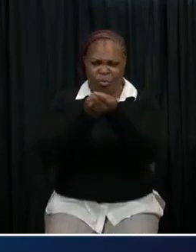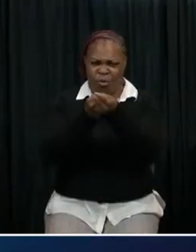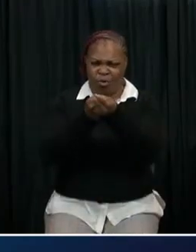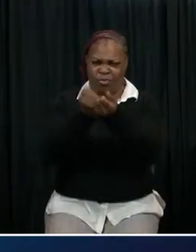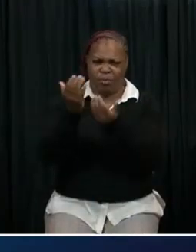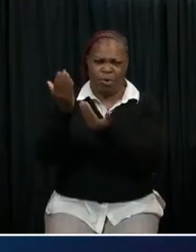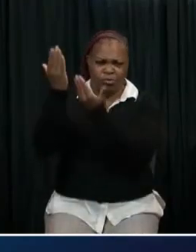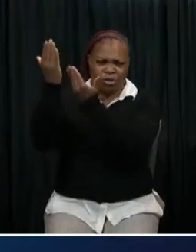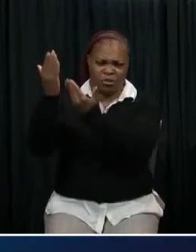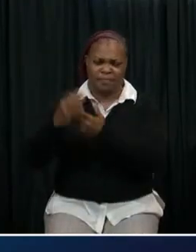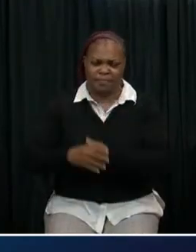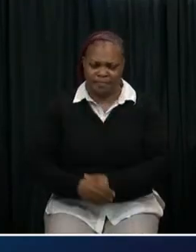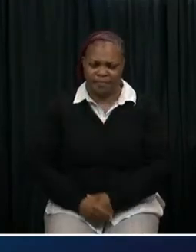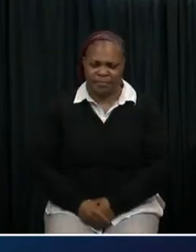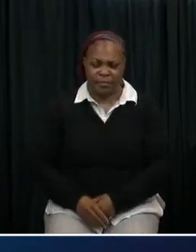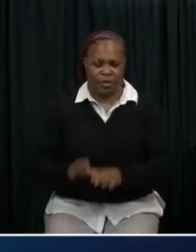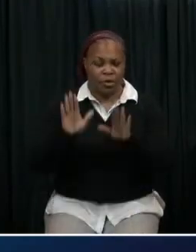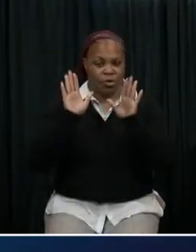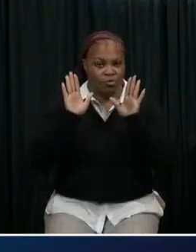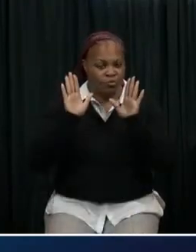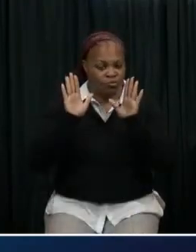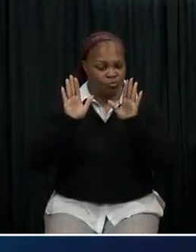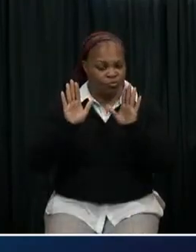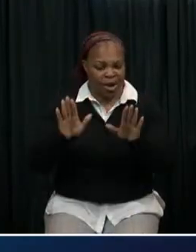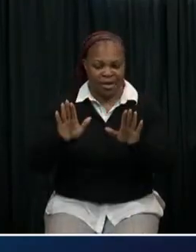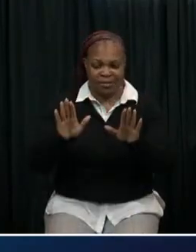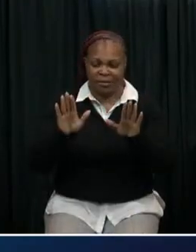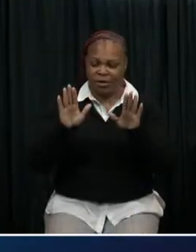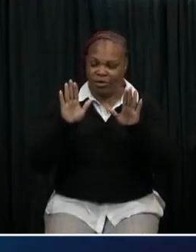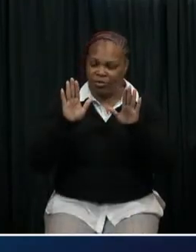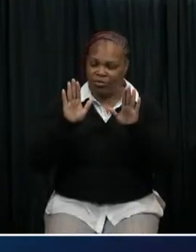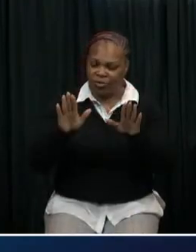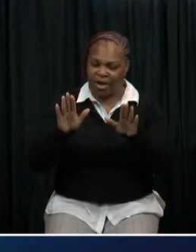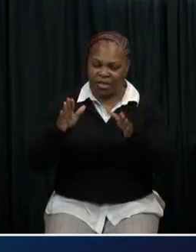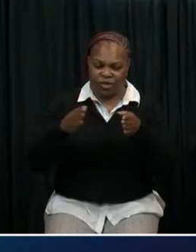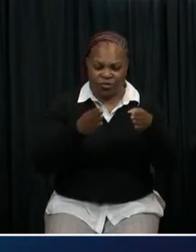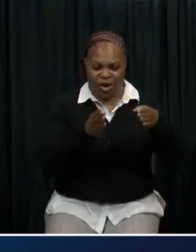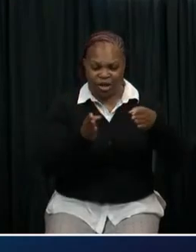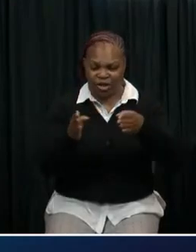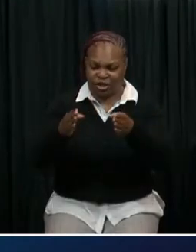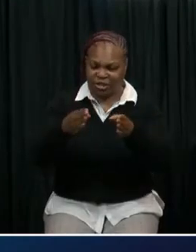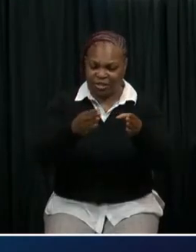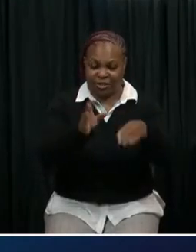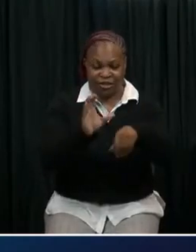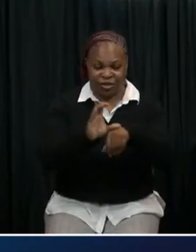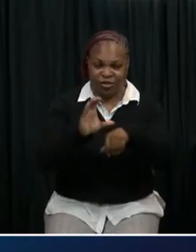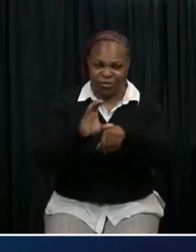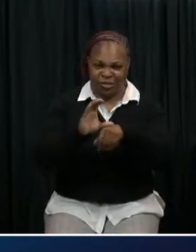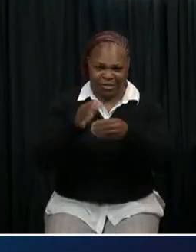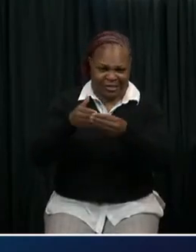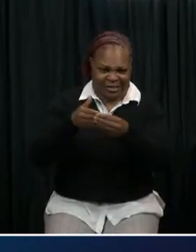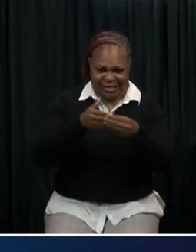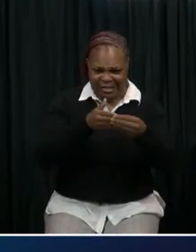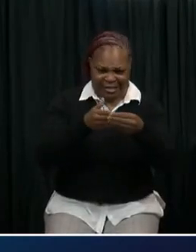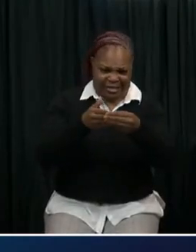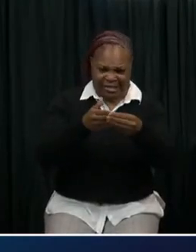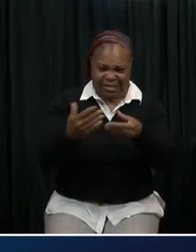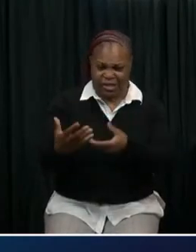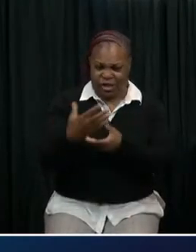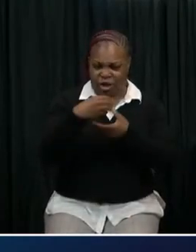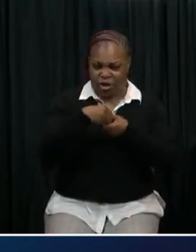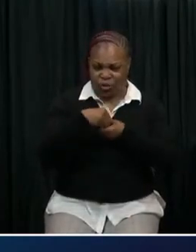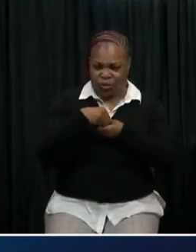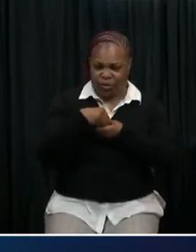motion. It's a great direction the church is taking to include